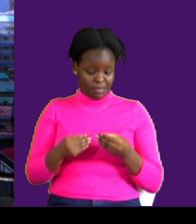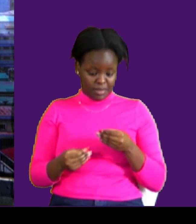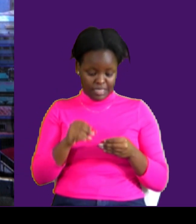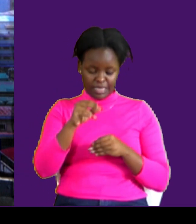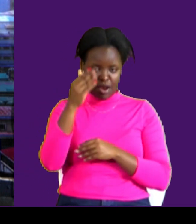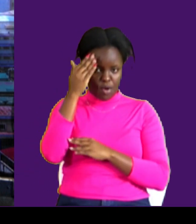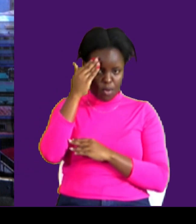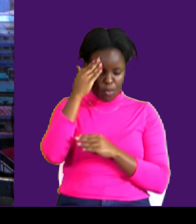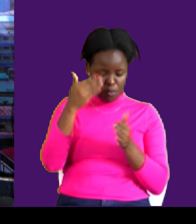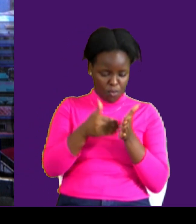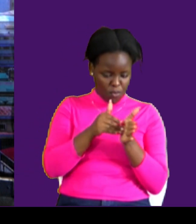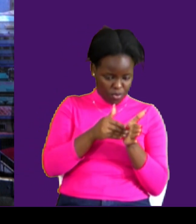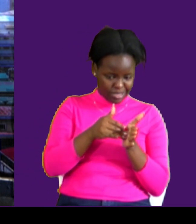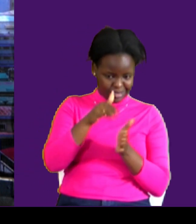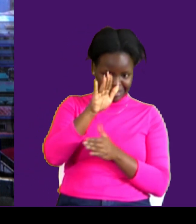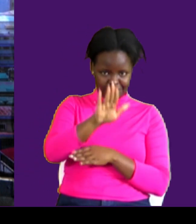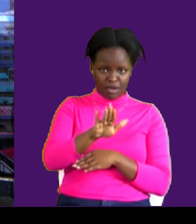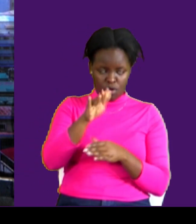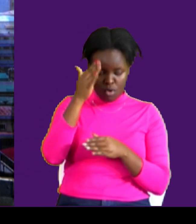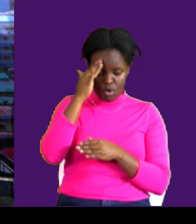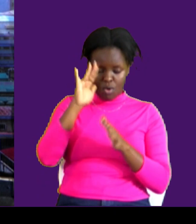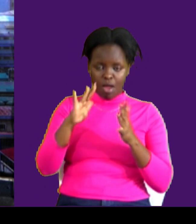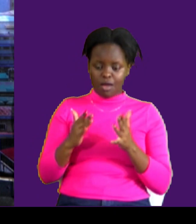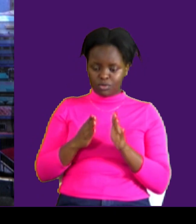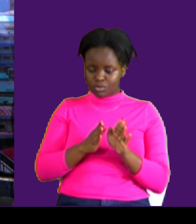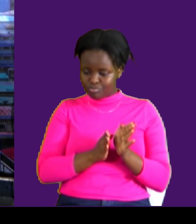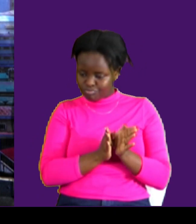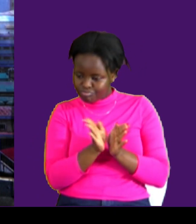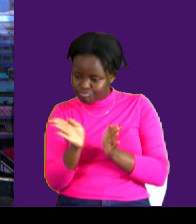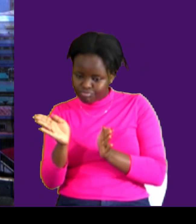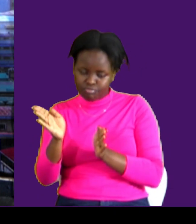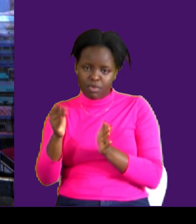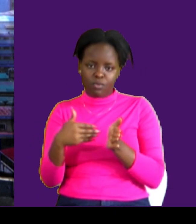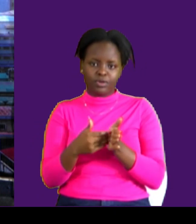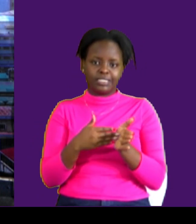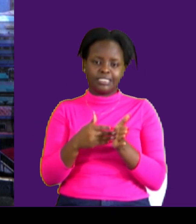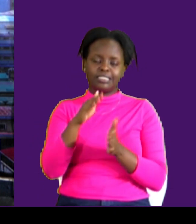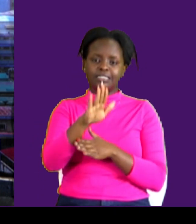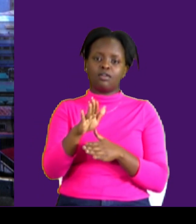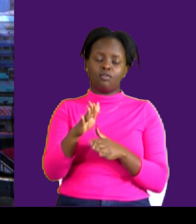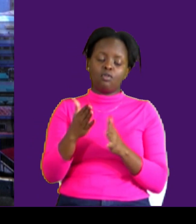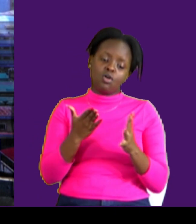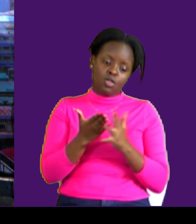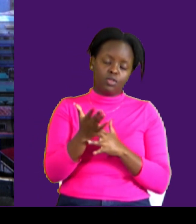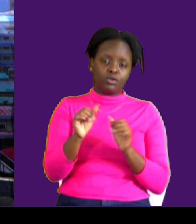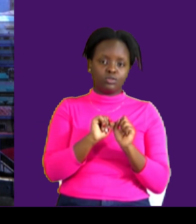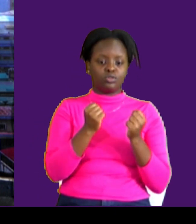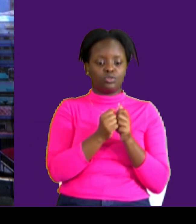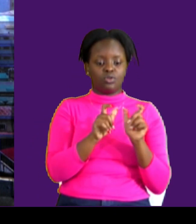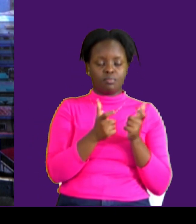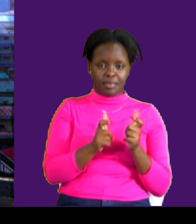know your weaknesses and know how to evade your weaknesses through going through social